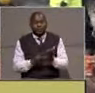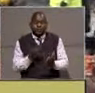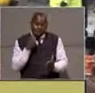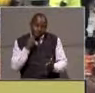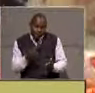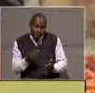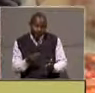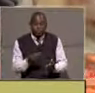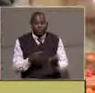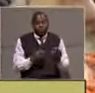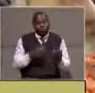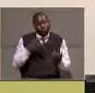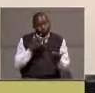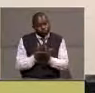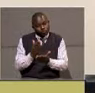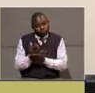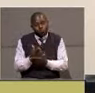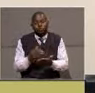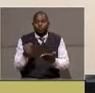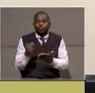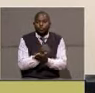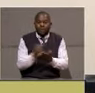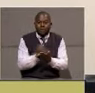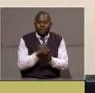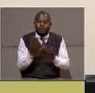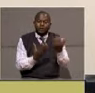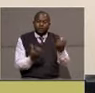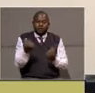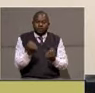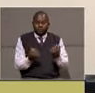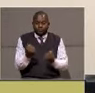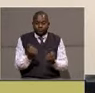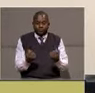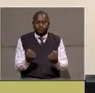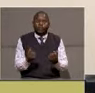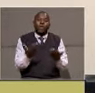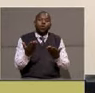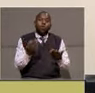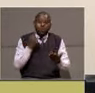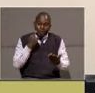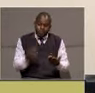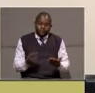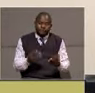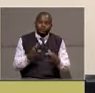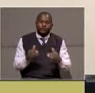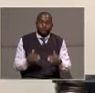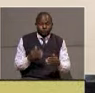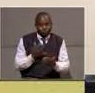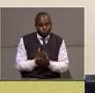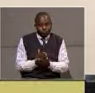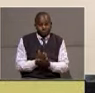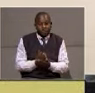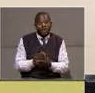an original driving permit. Using the demerit system, whereby whenever you commit an